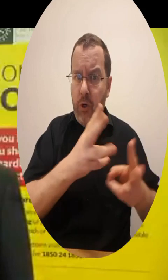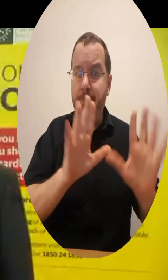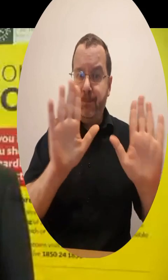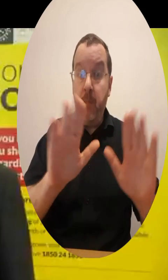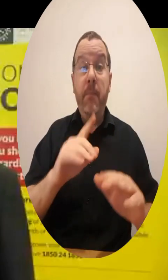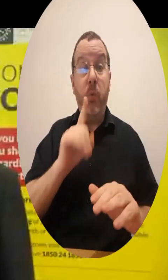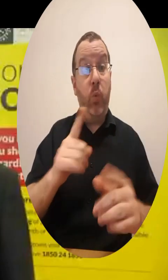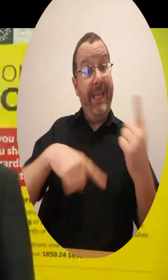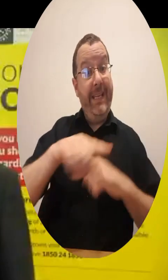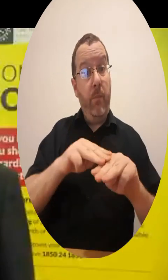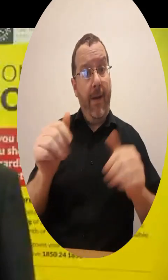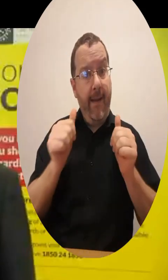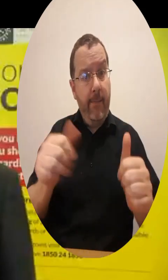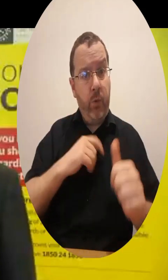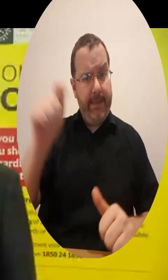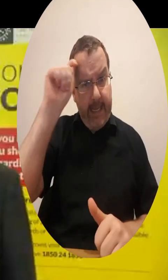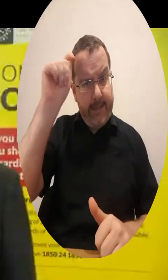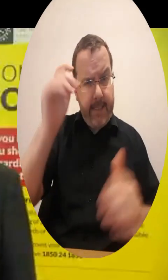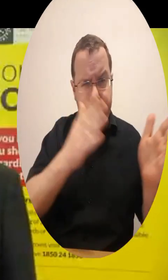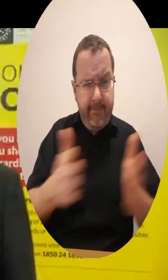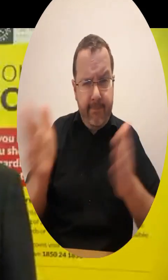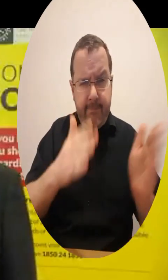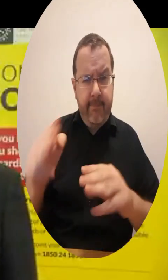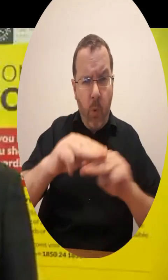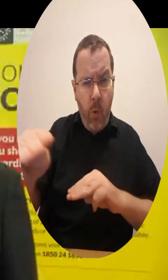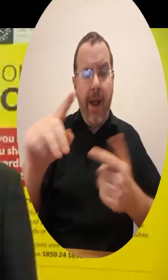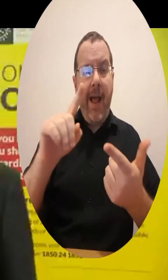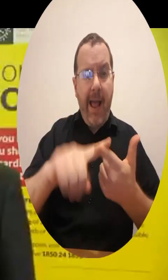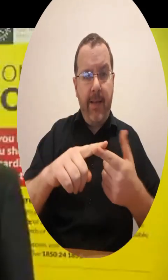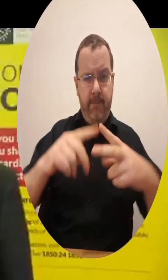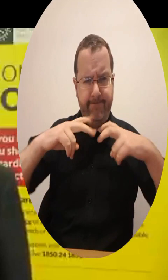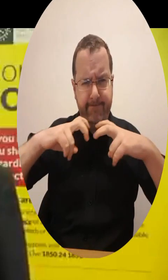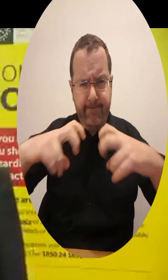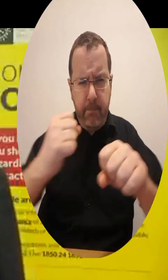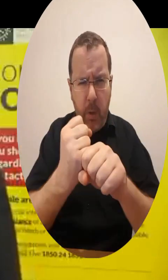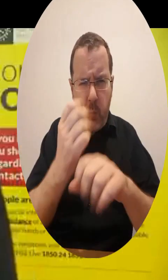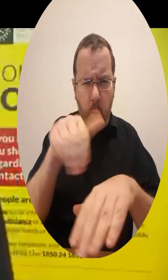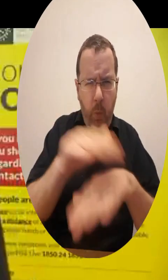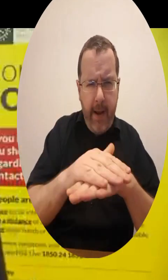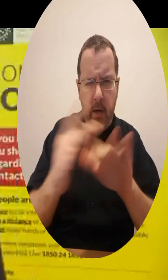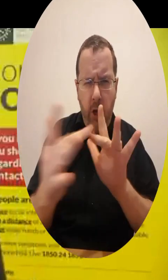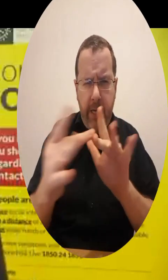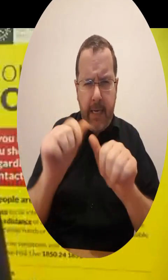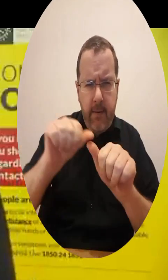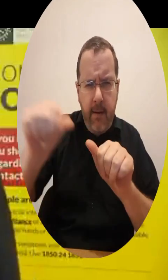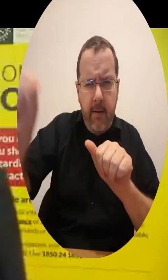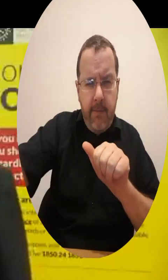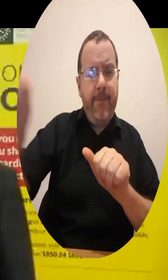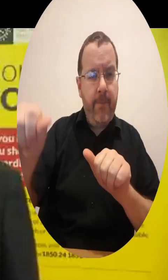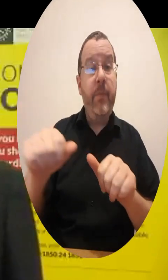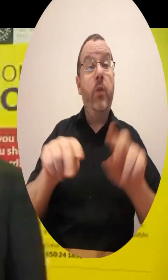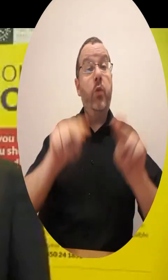testing capacity is being increased and contact tracing is also being increased. And with these